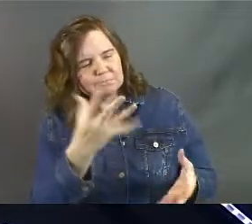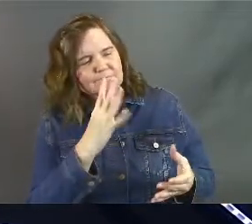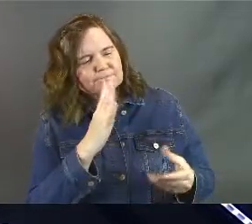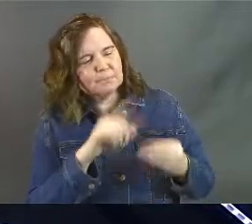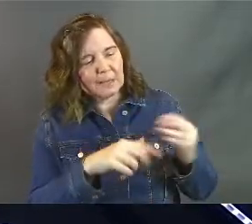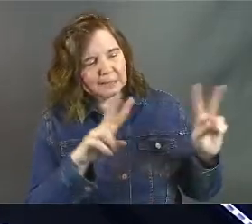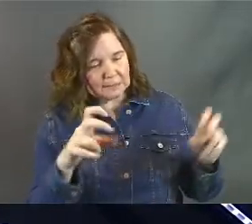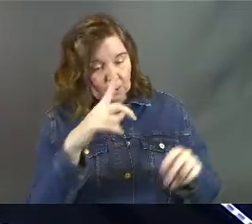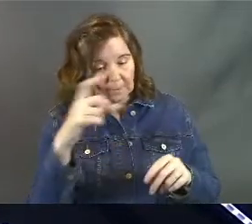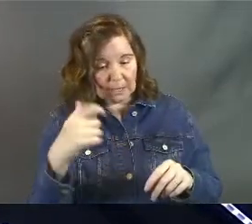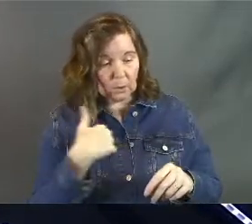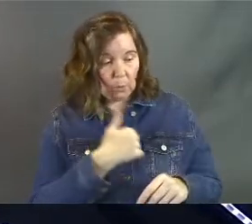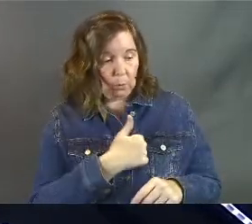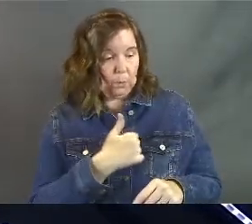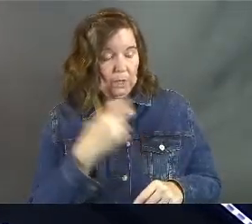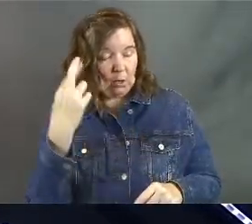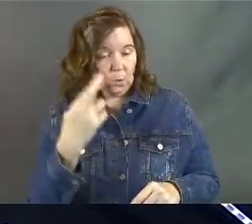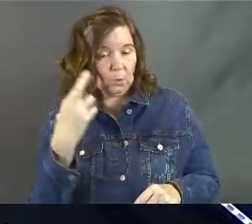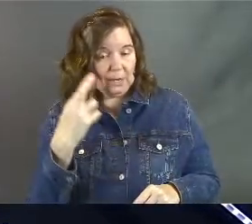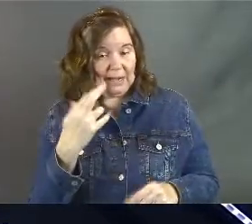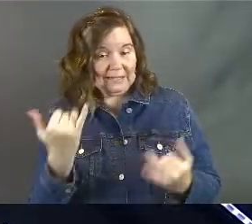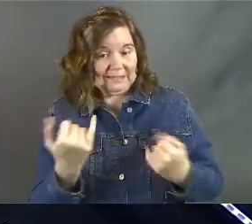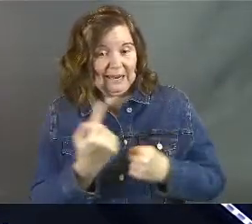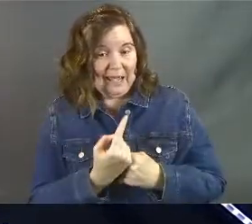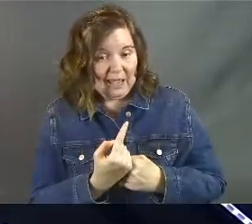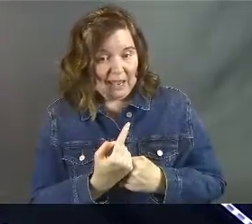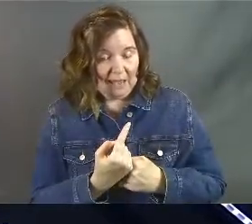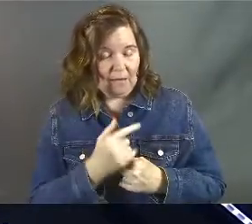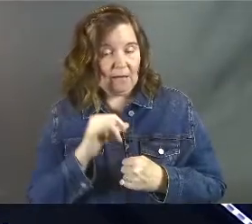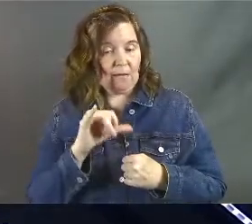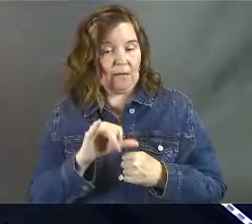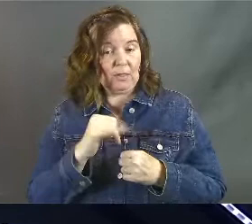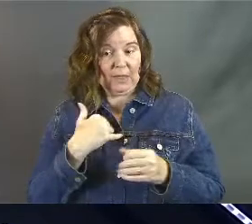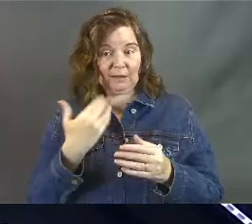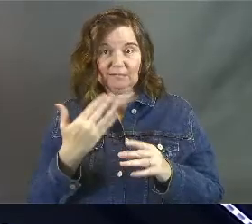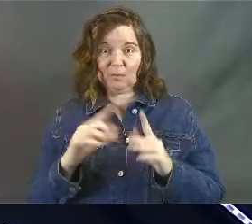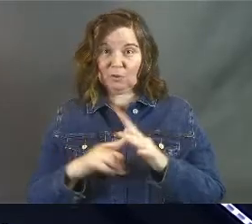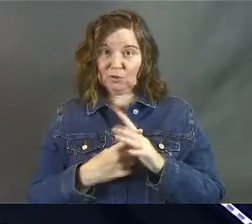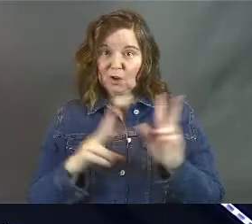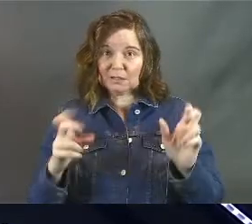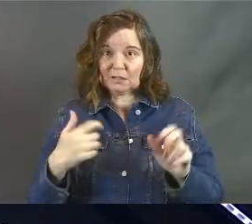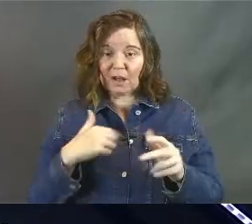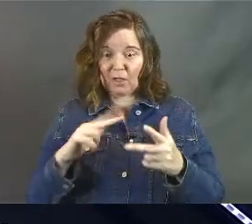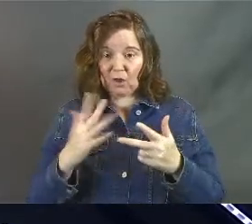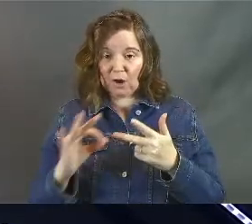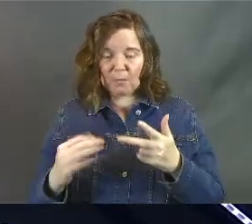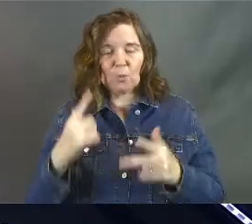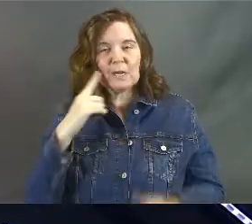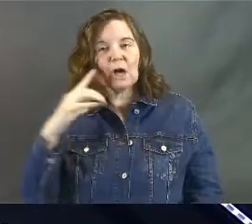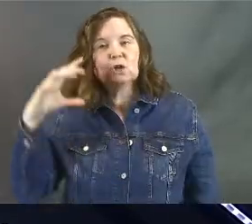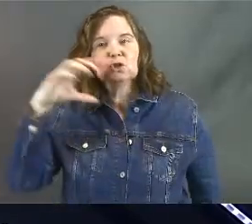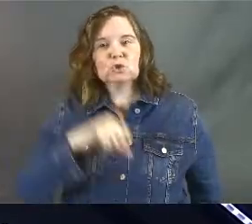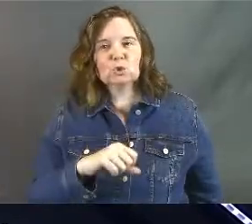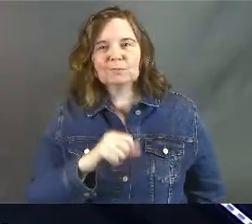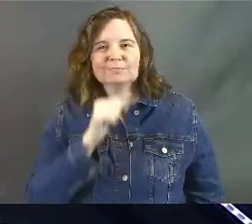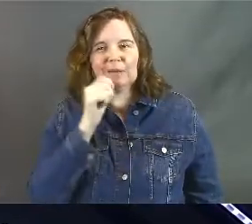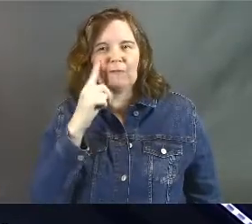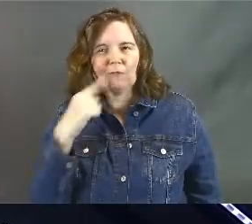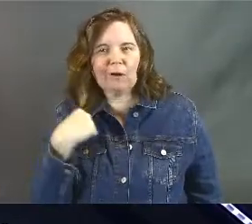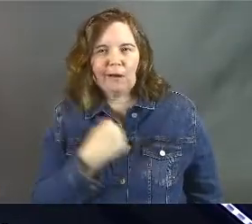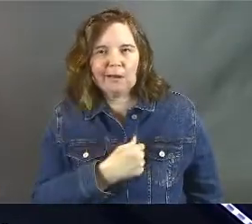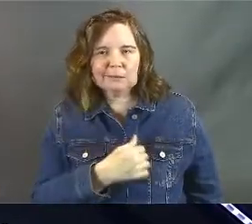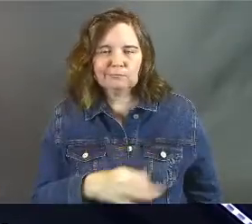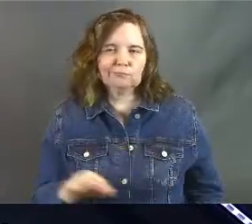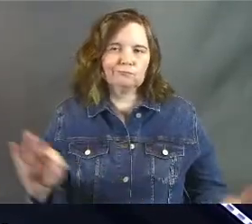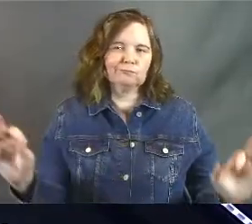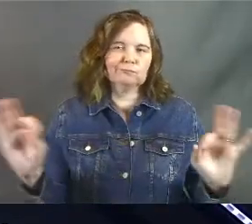talk about this series because we realized today that we came into this series on the third option, assuming this was a series